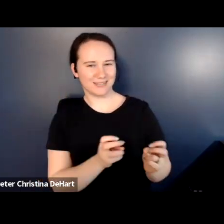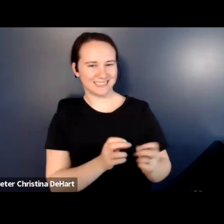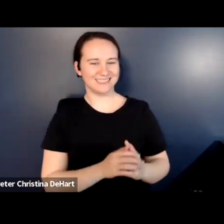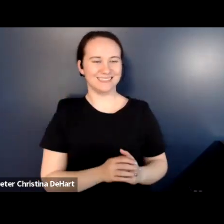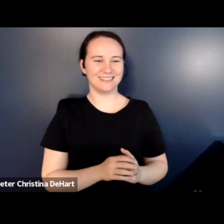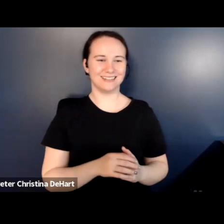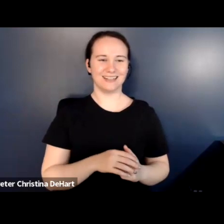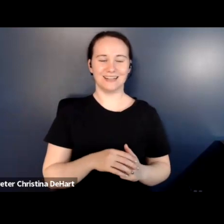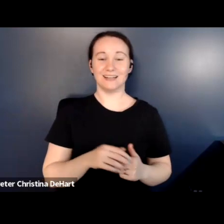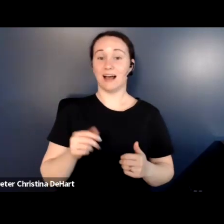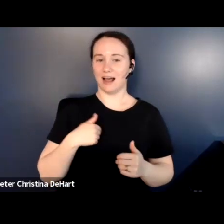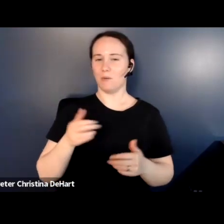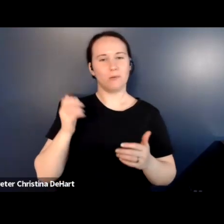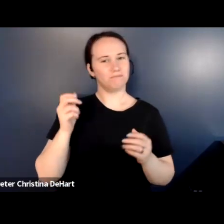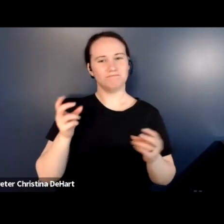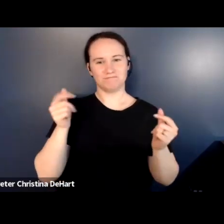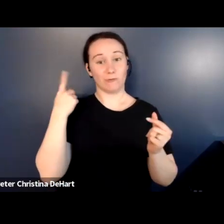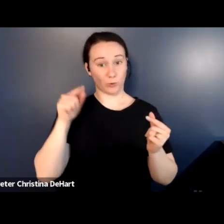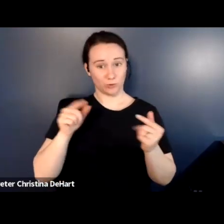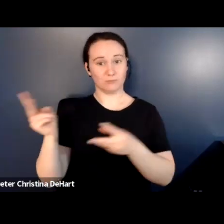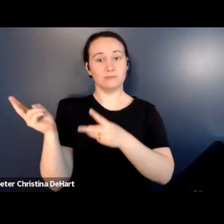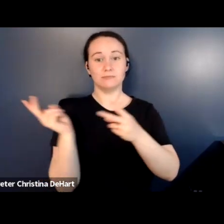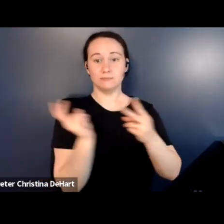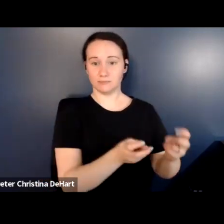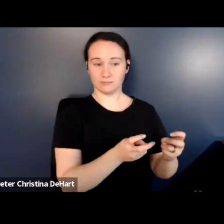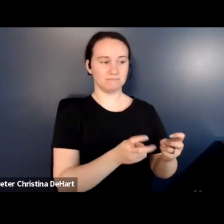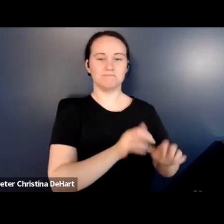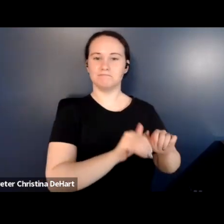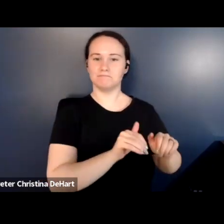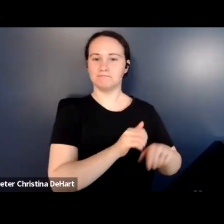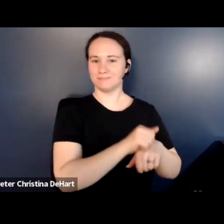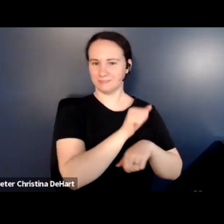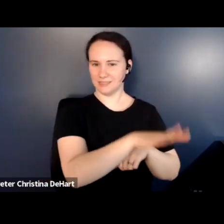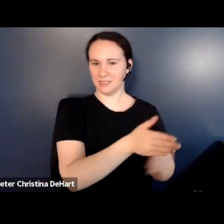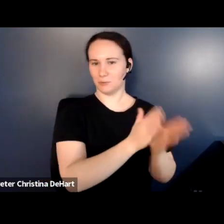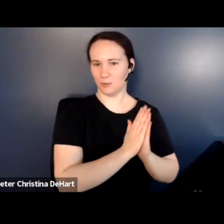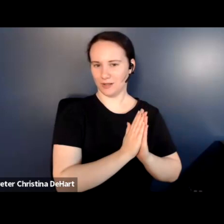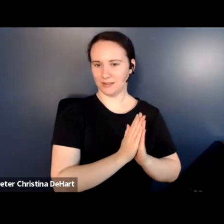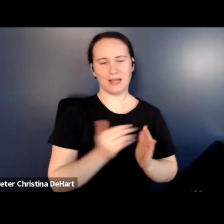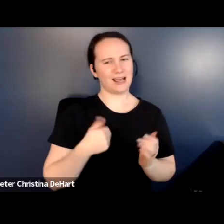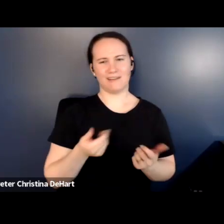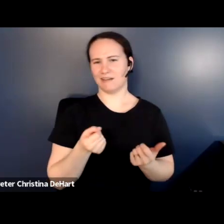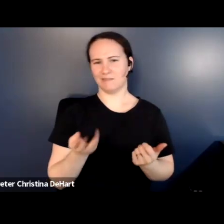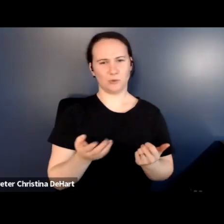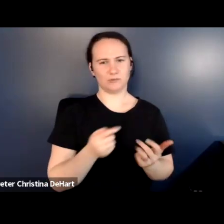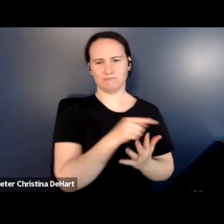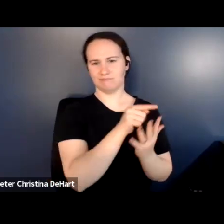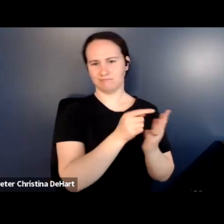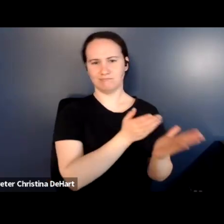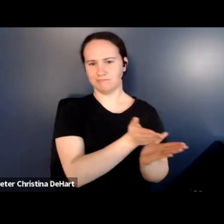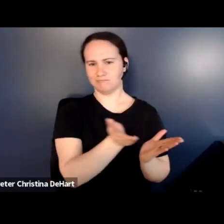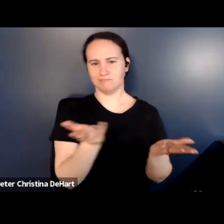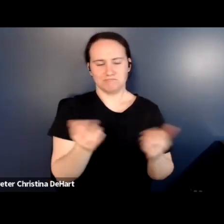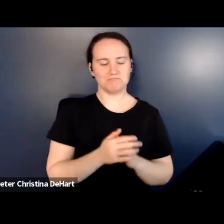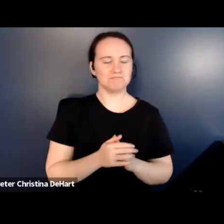we can get you an answer. Who the best person there? We've got a couple avenues, so I can get back to you on that one.